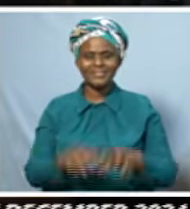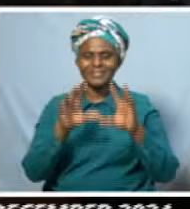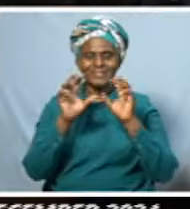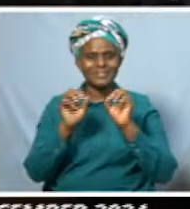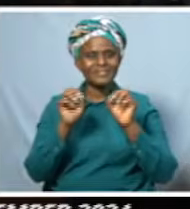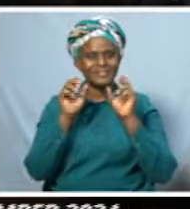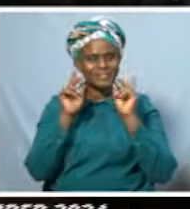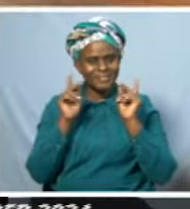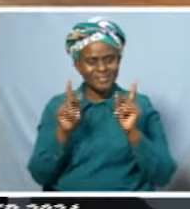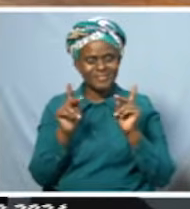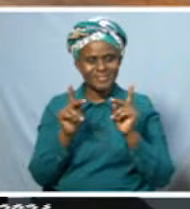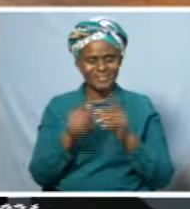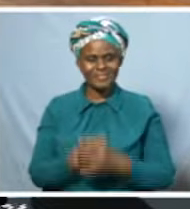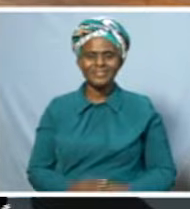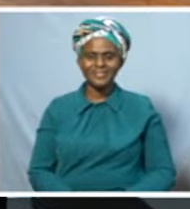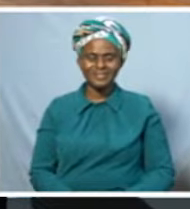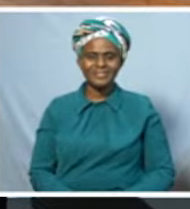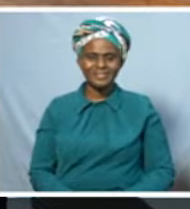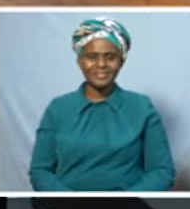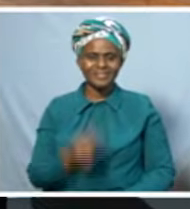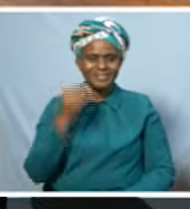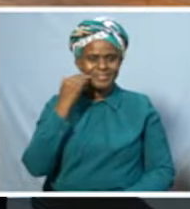Okay.